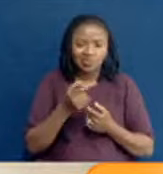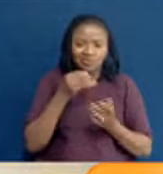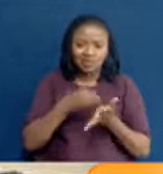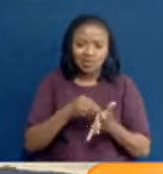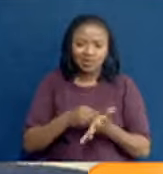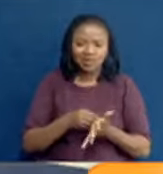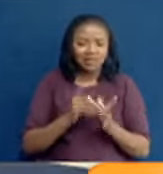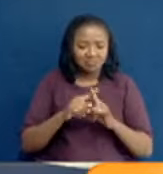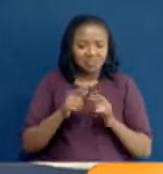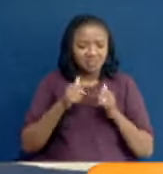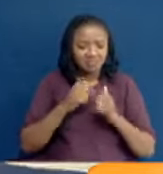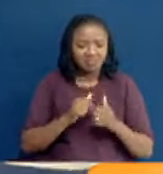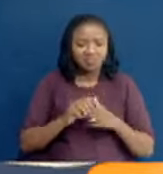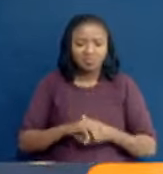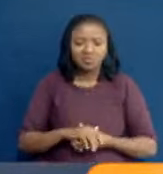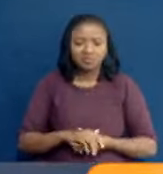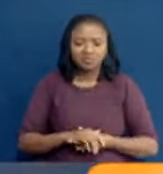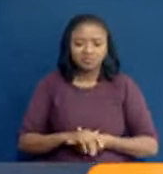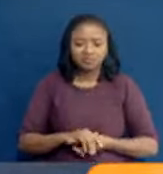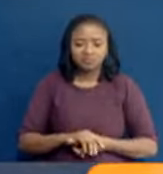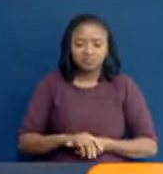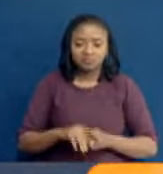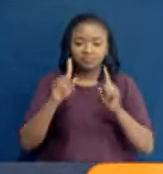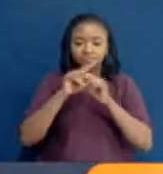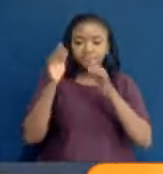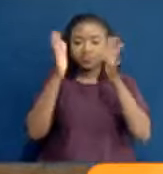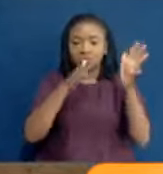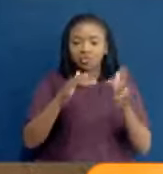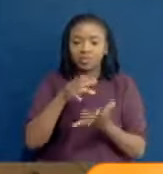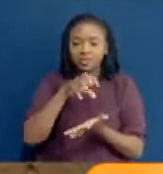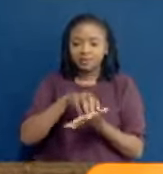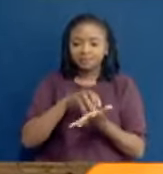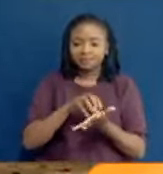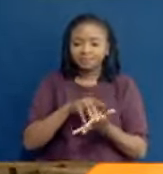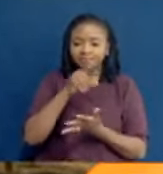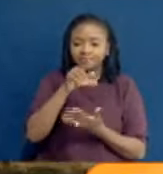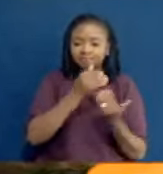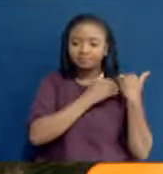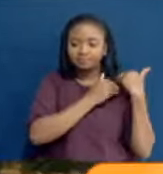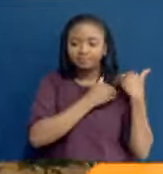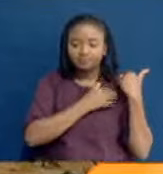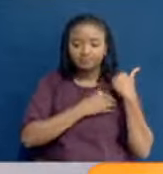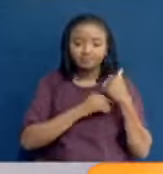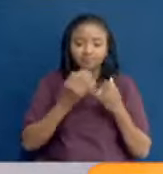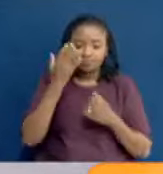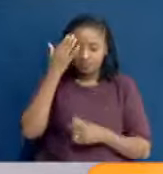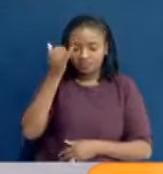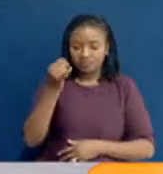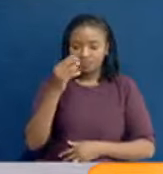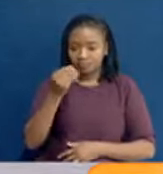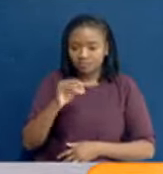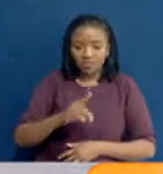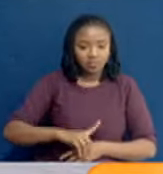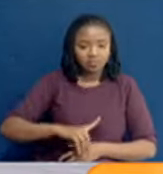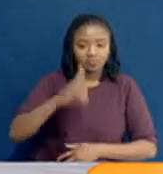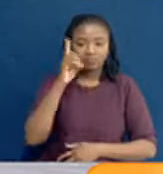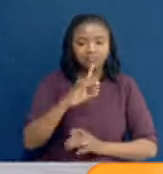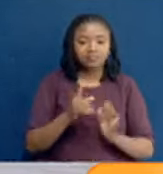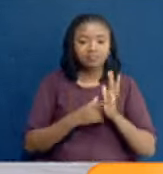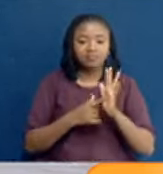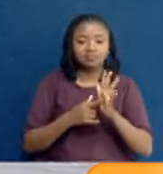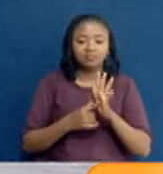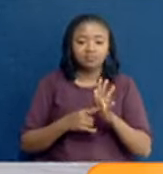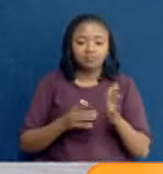As unpredictable weather conditions also play a role in price fluctuation. And as at now, it's just recently